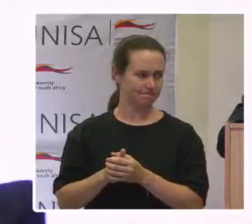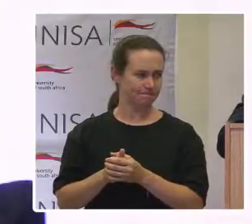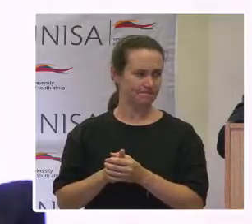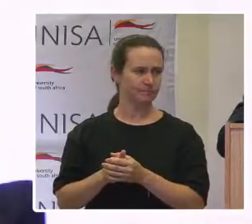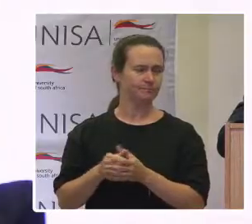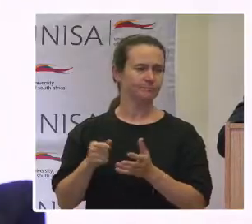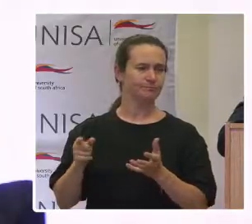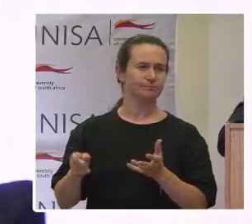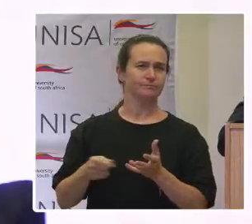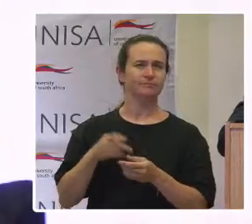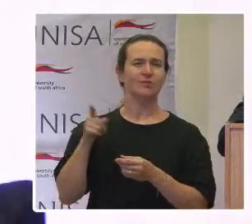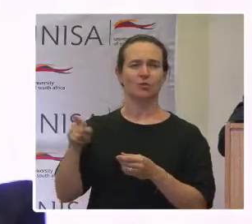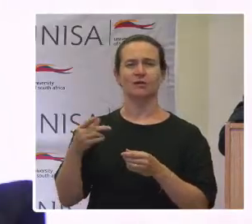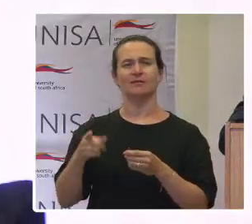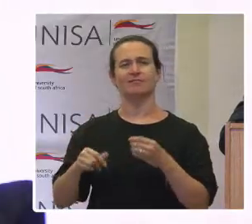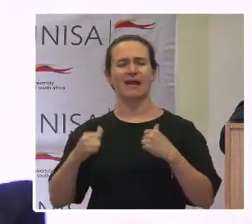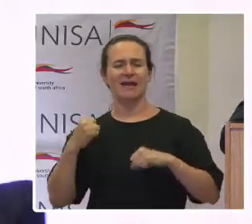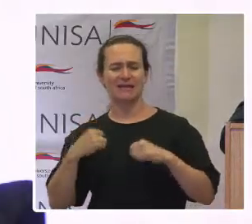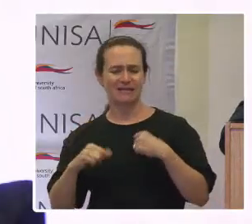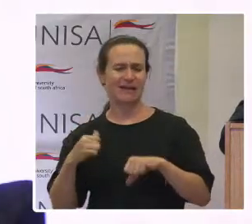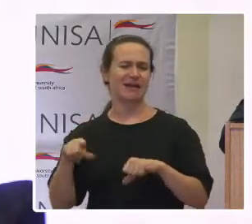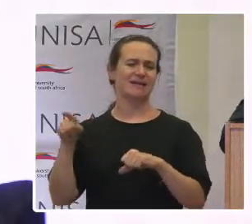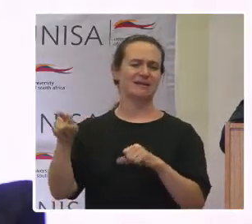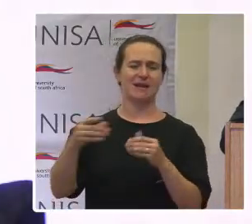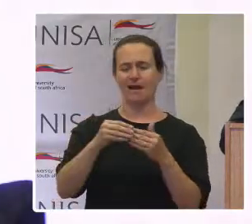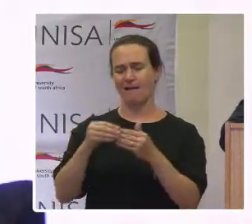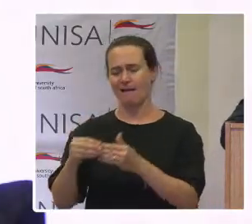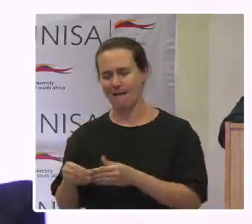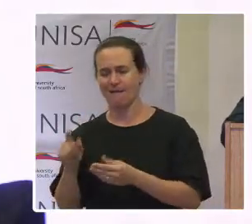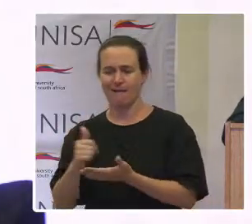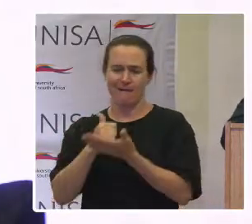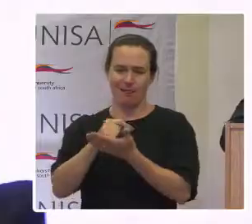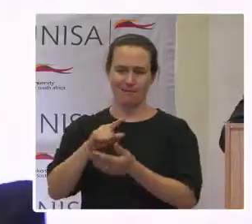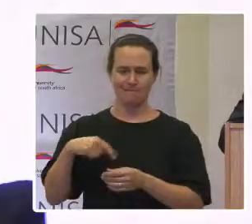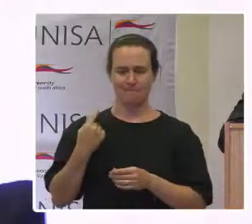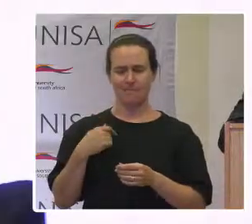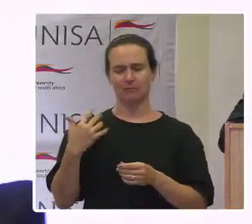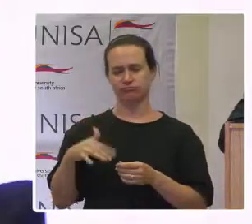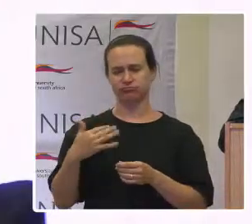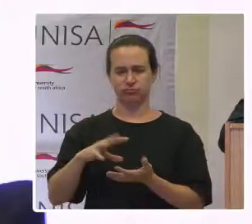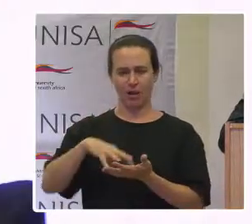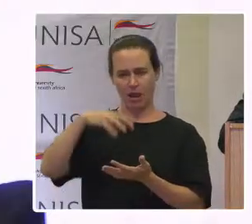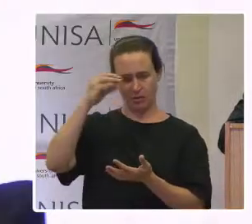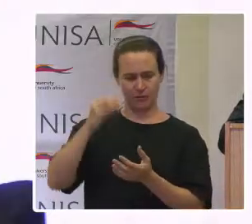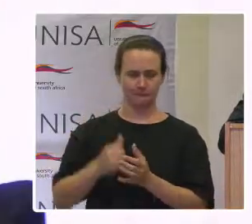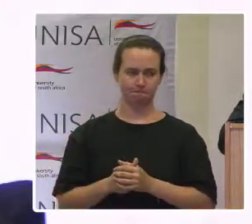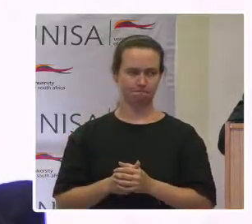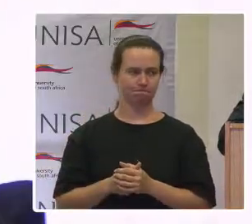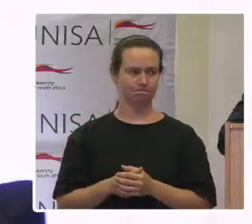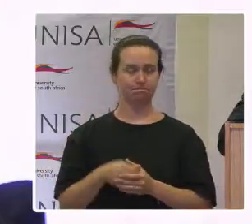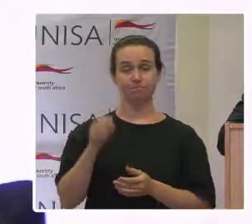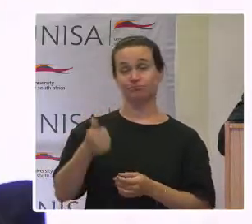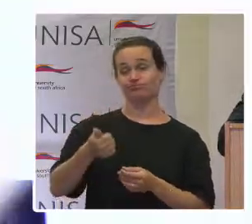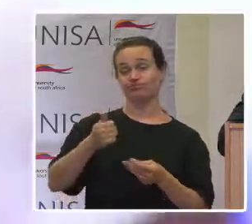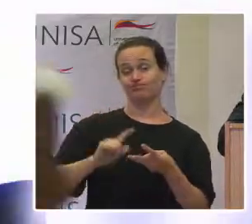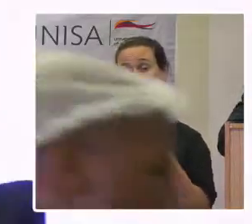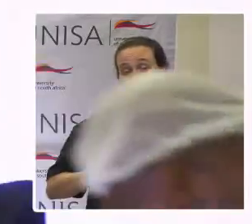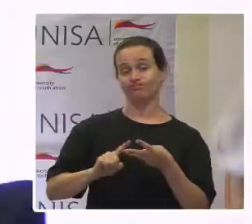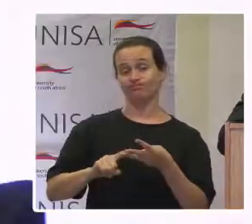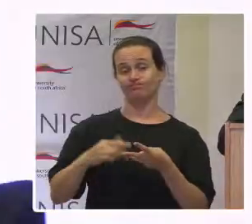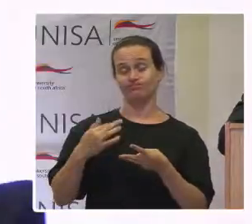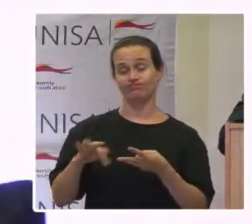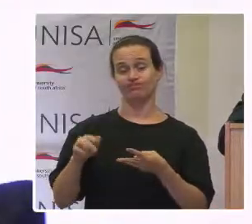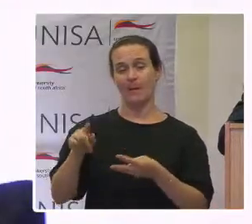and entertain us and guide us and help us learn a lot about that sector. Then we have my fellow captain here,